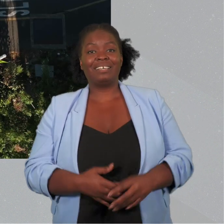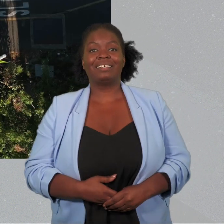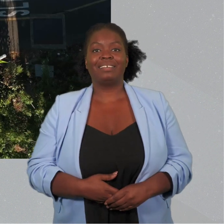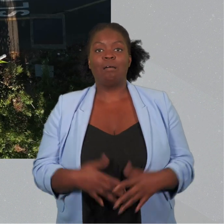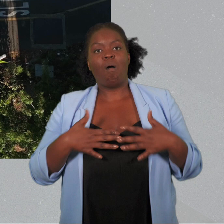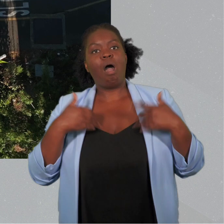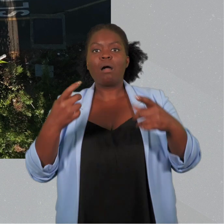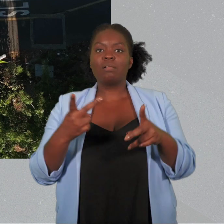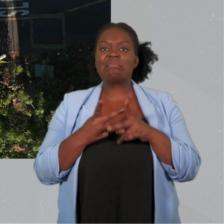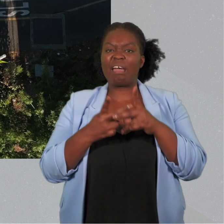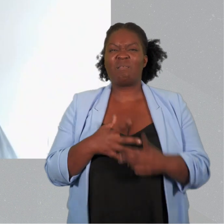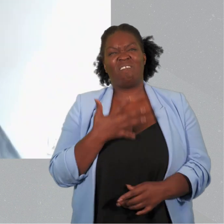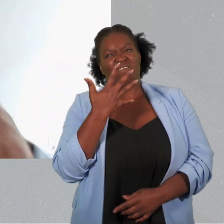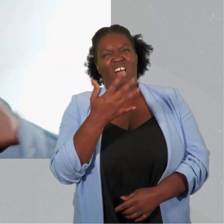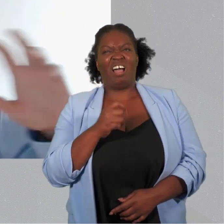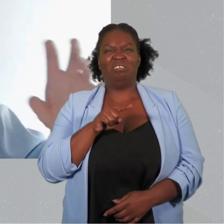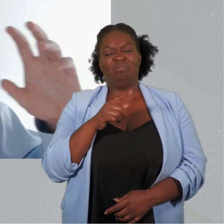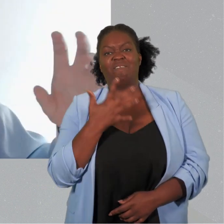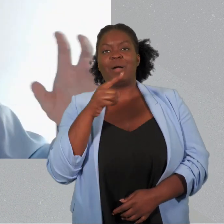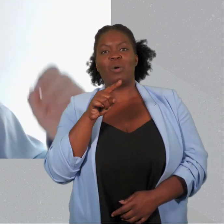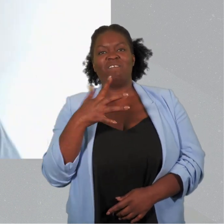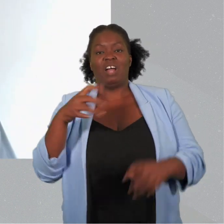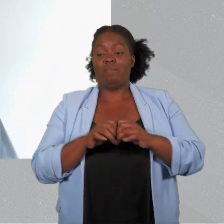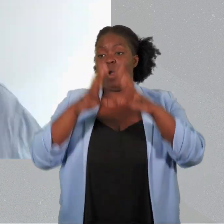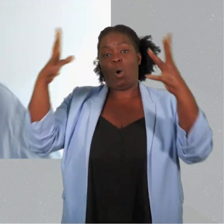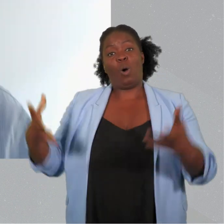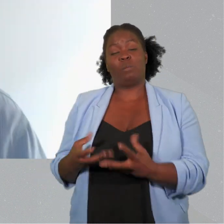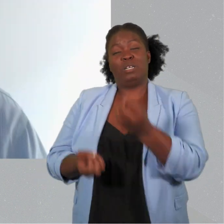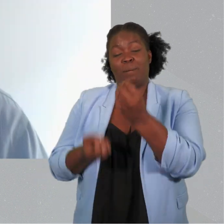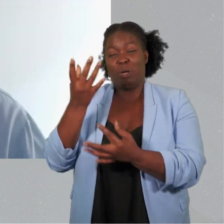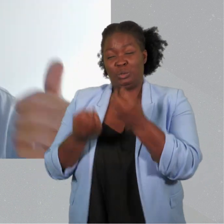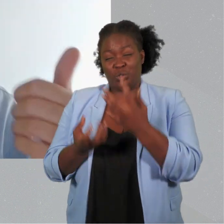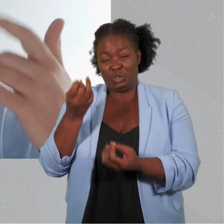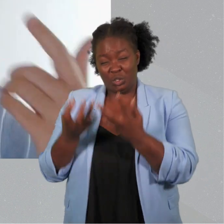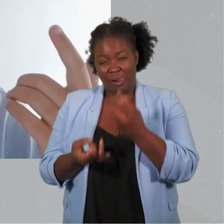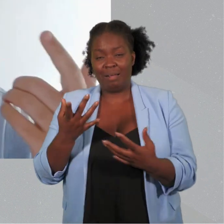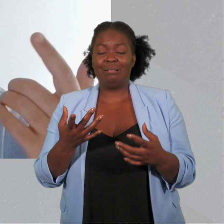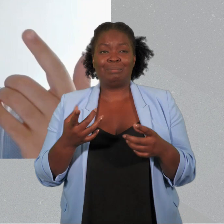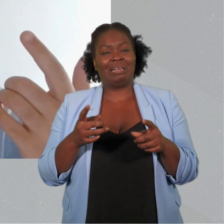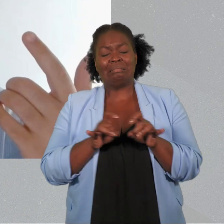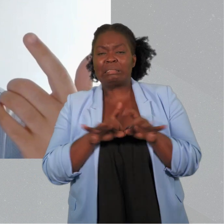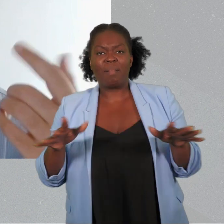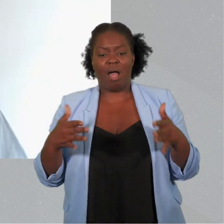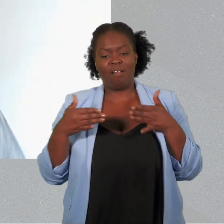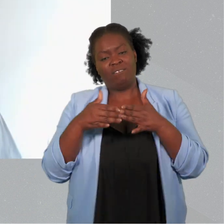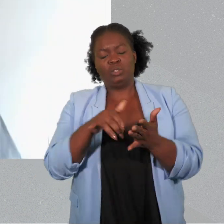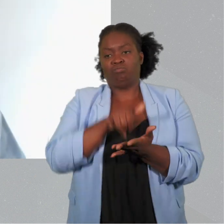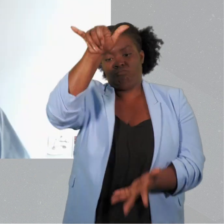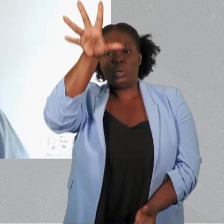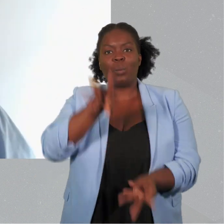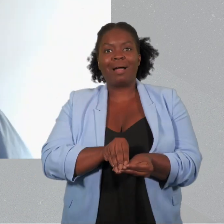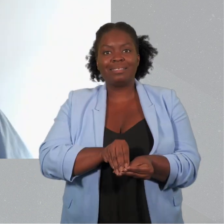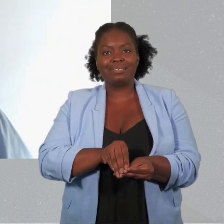Healthcare is about 5, 5.5% of global total emissions, roughly the same size as aviation and shipping combined. If